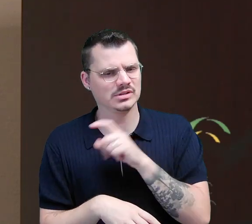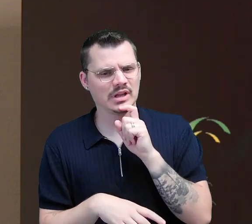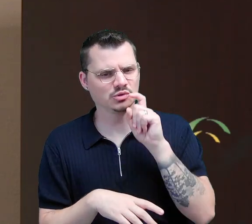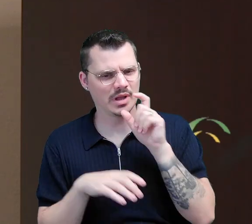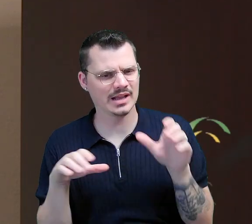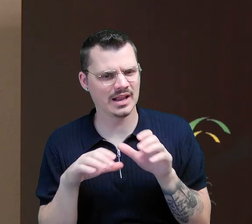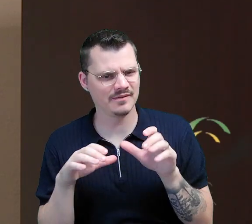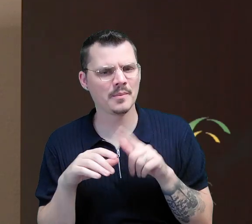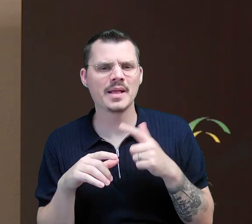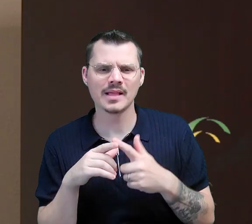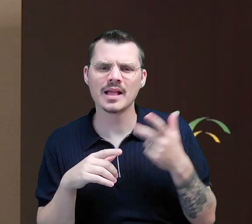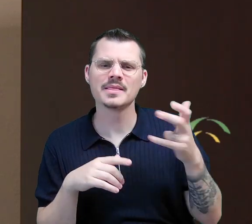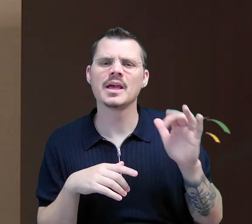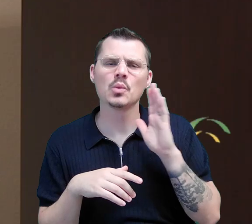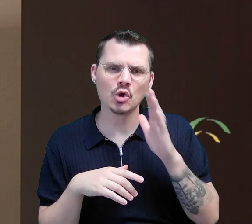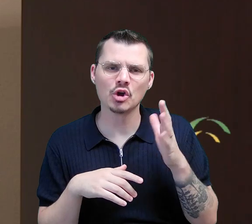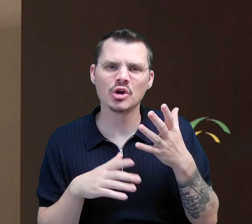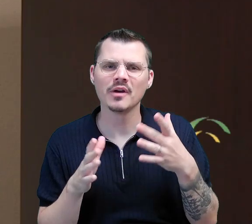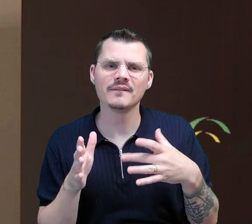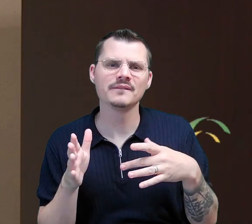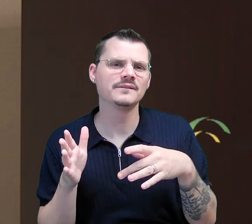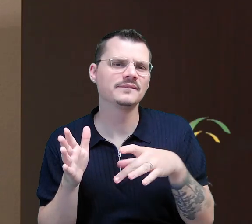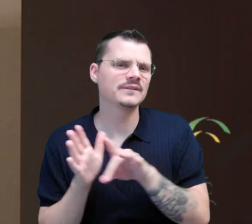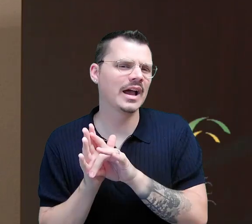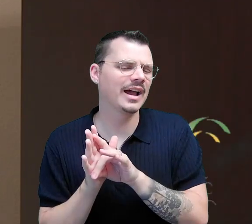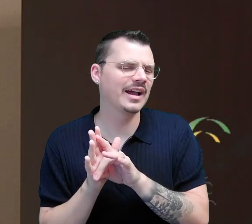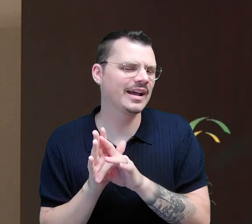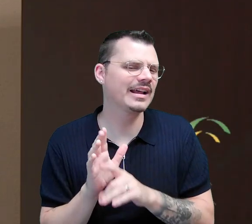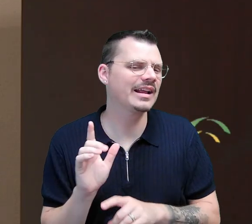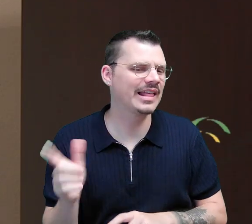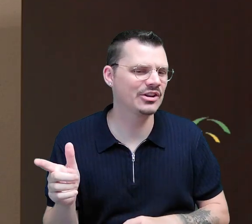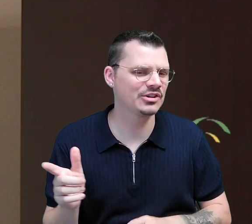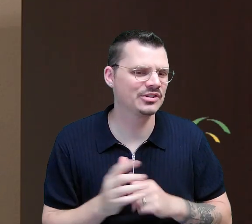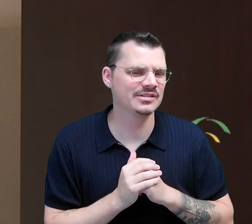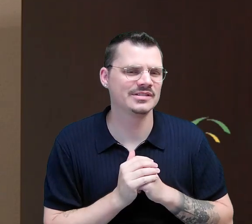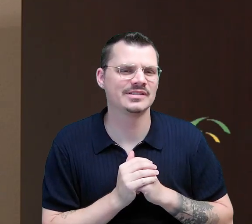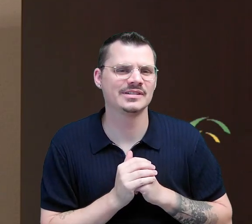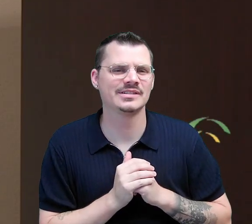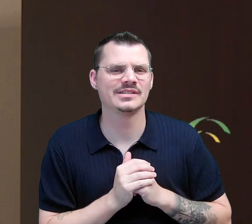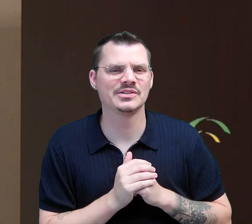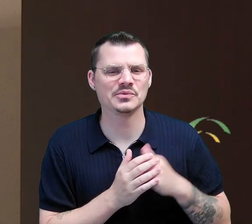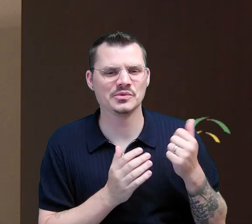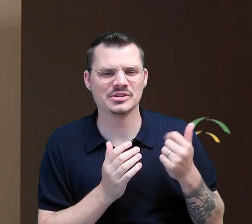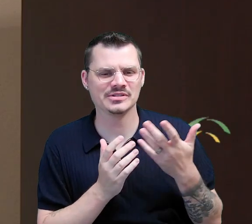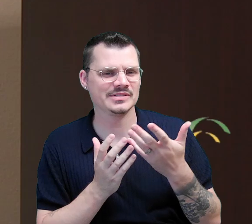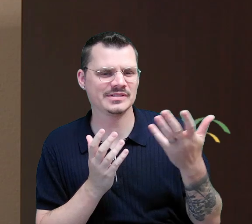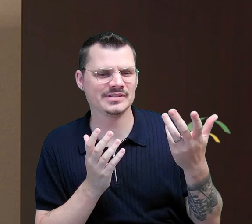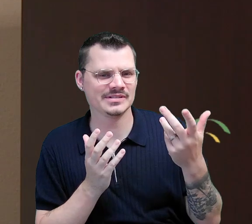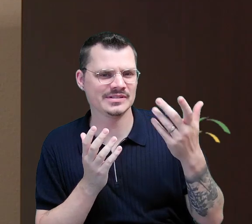activity, but then they would be able to find out later, which is all kinds of